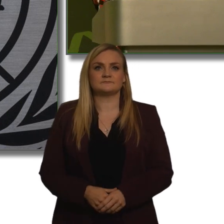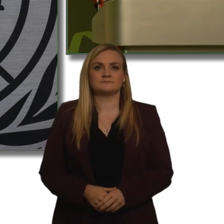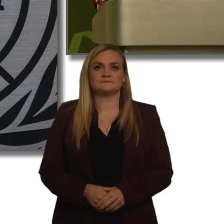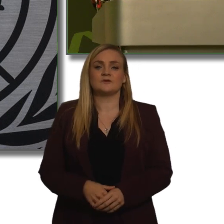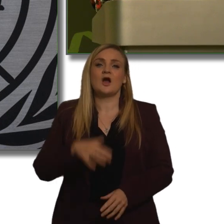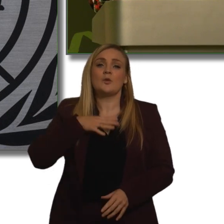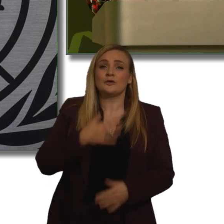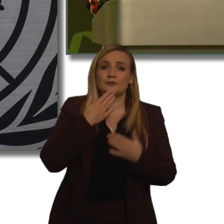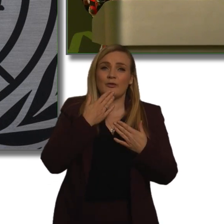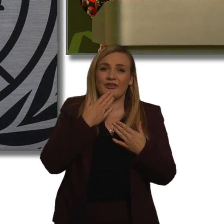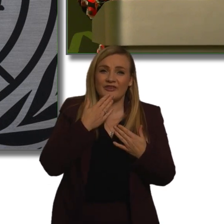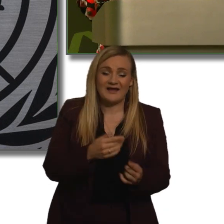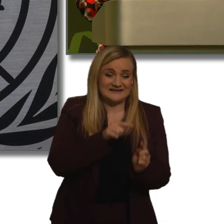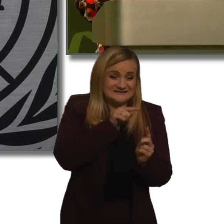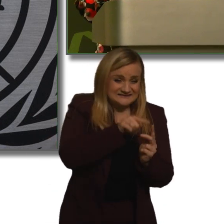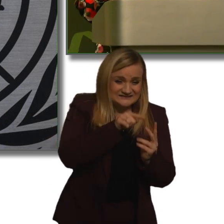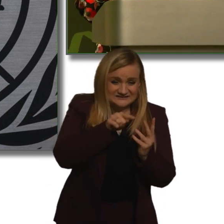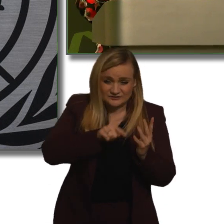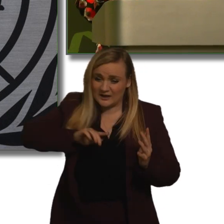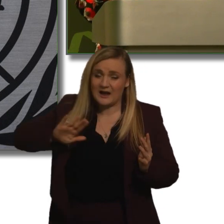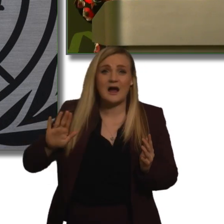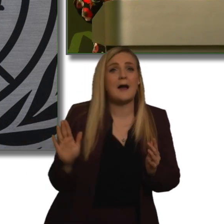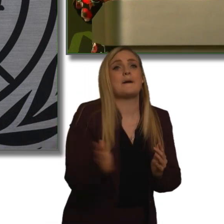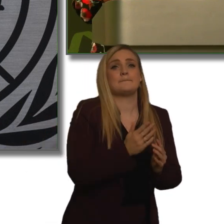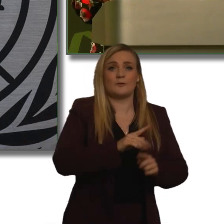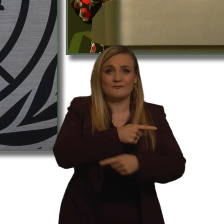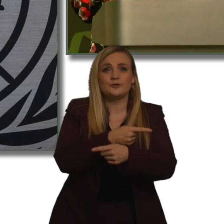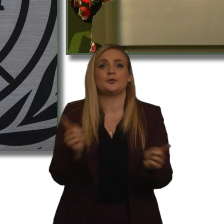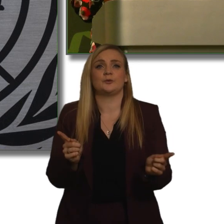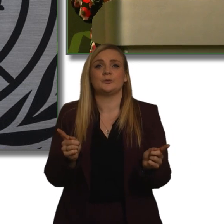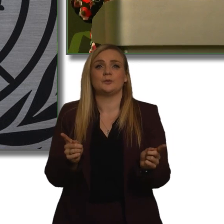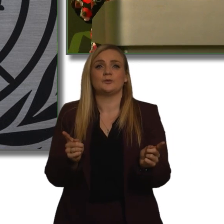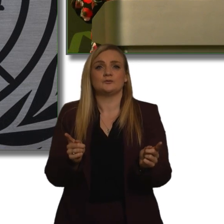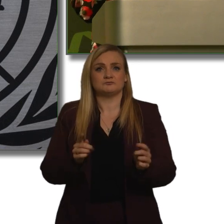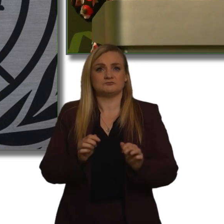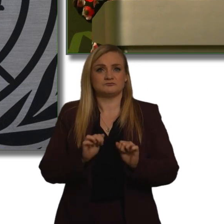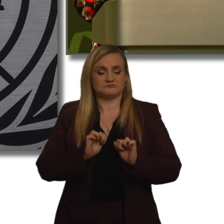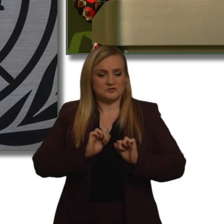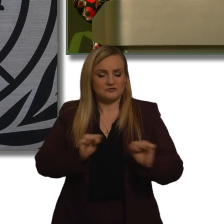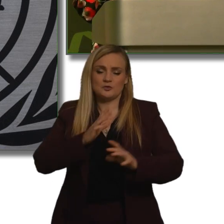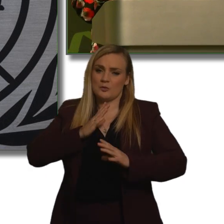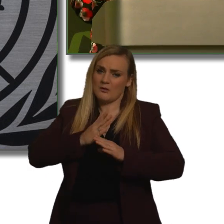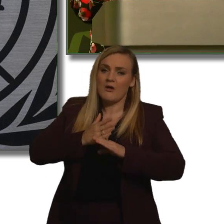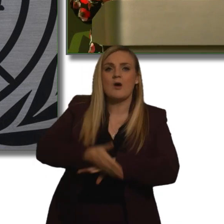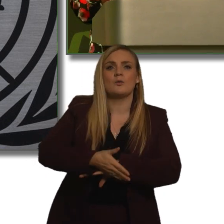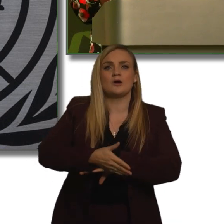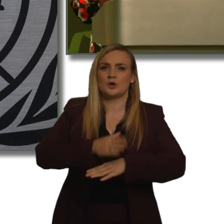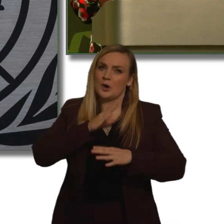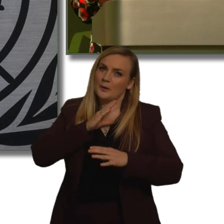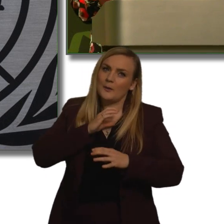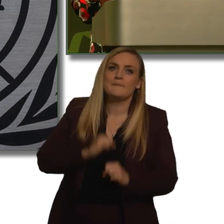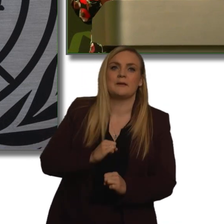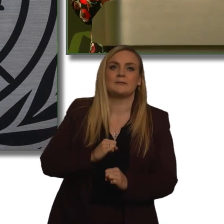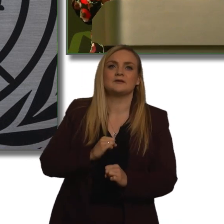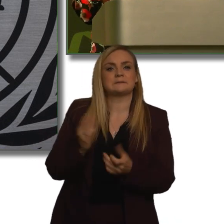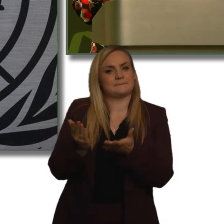would like to thank each and every one of you for your hard work, your commitment